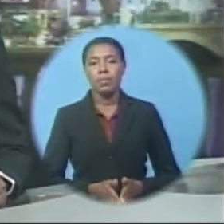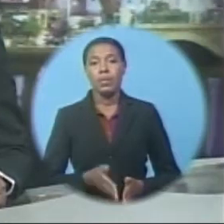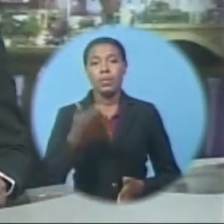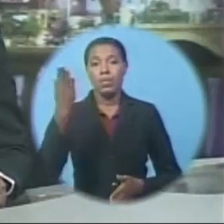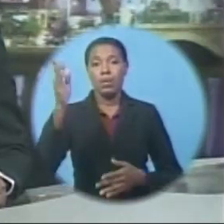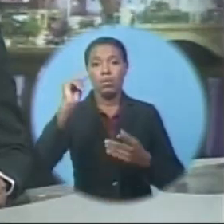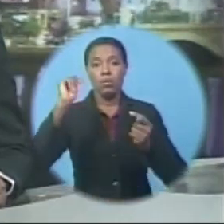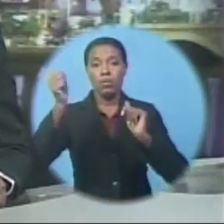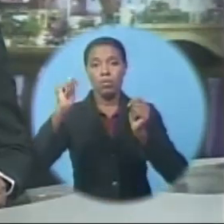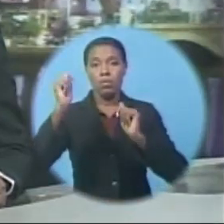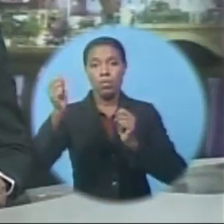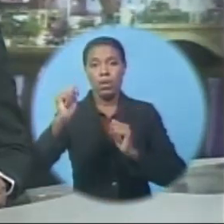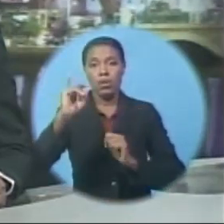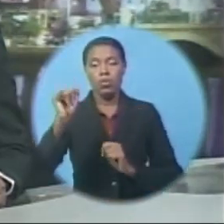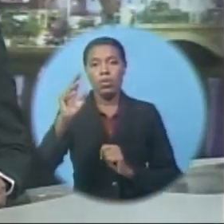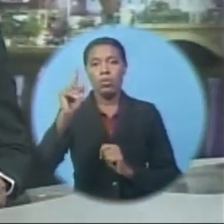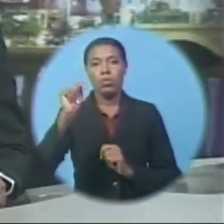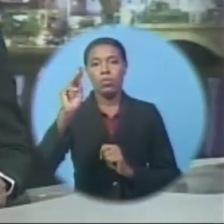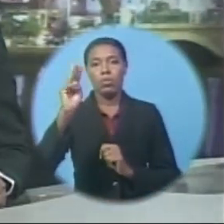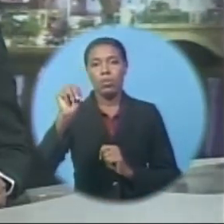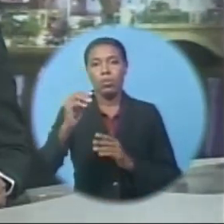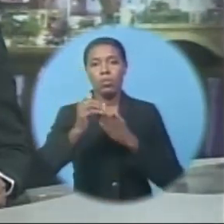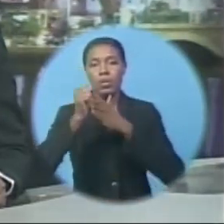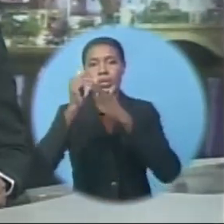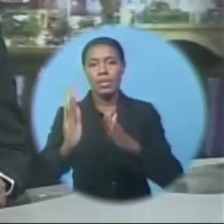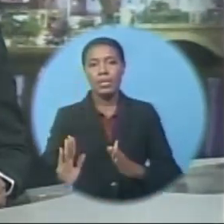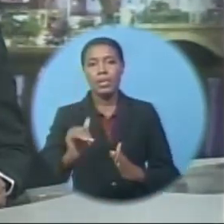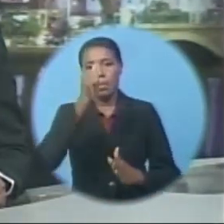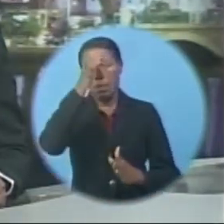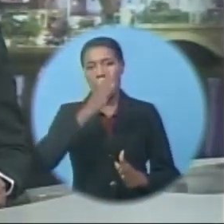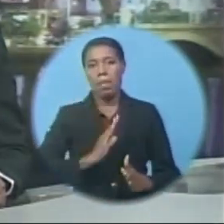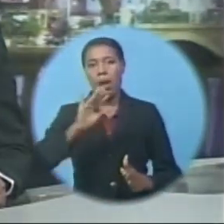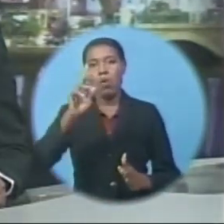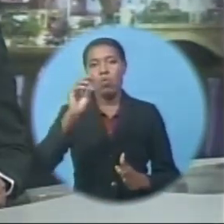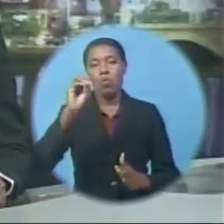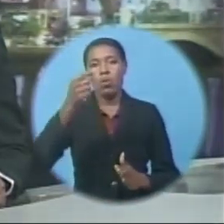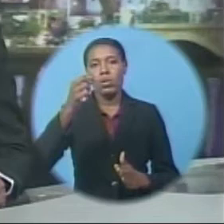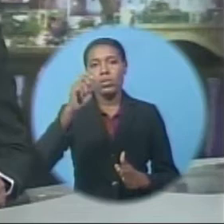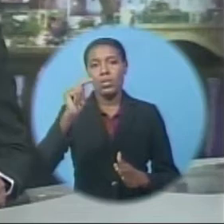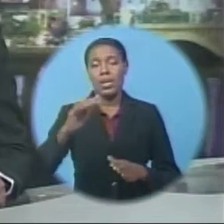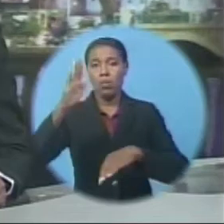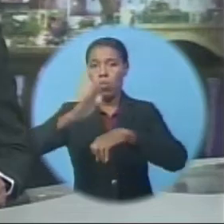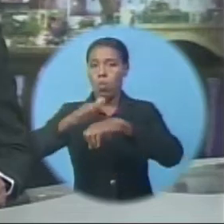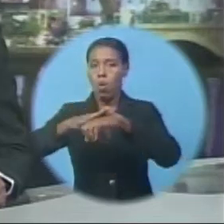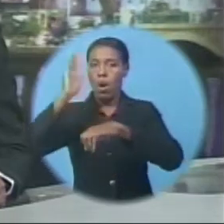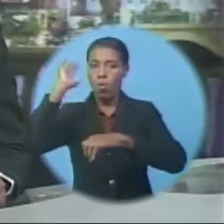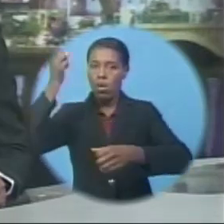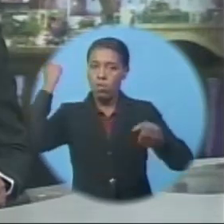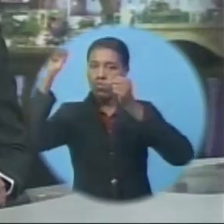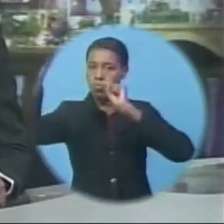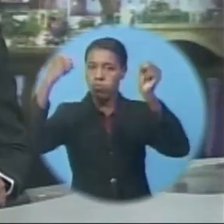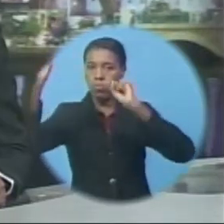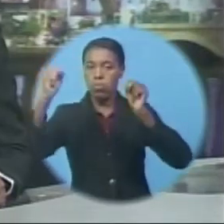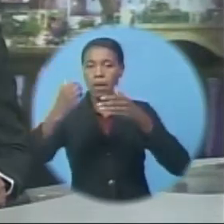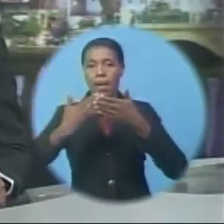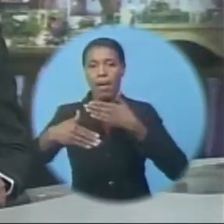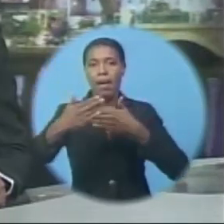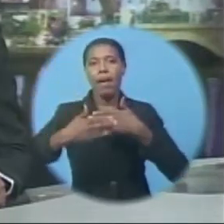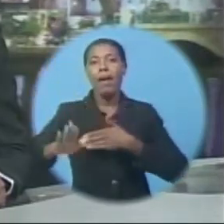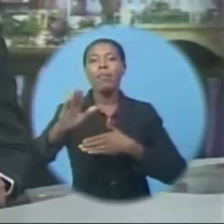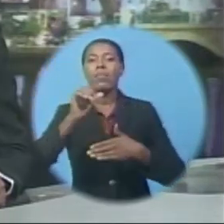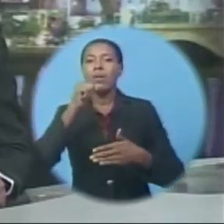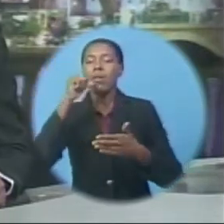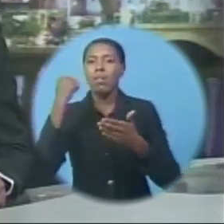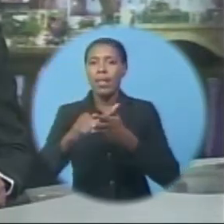In Trinidad and Tobago, JTUM leader Ansel Roger is warning of riots in that country after delivering a letter to Prime Minister Dr.